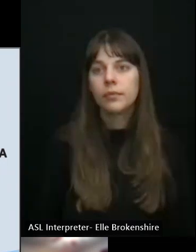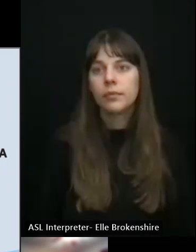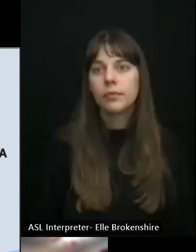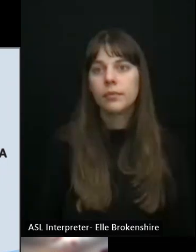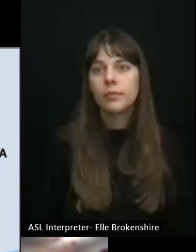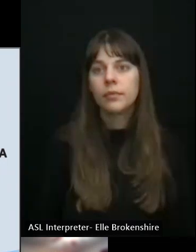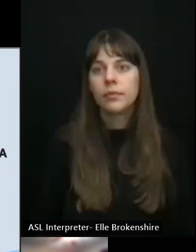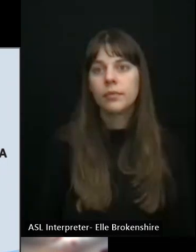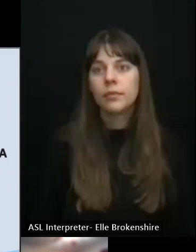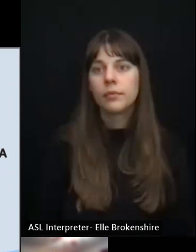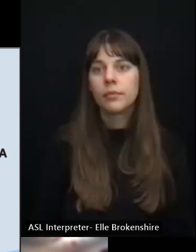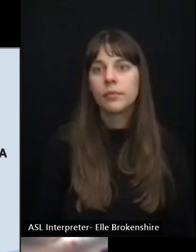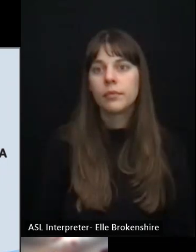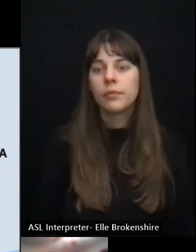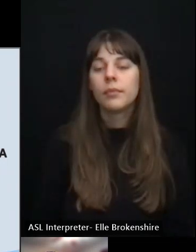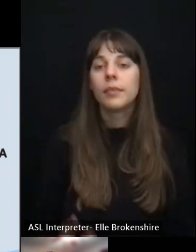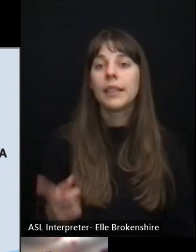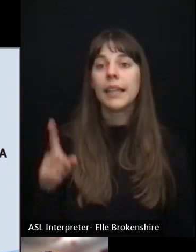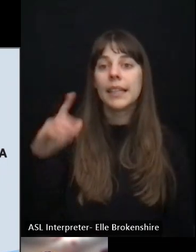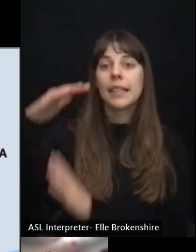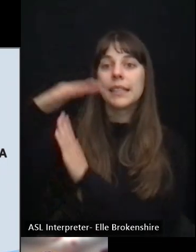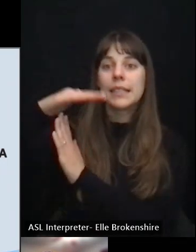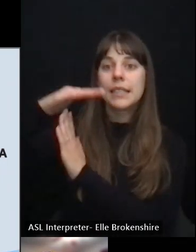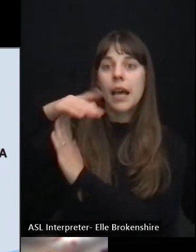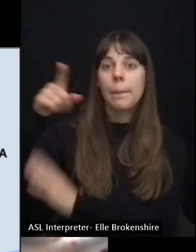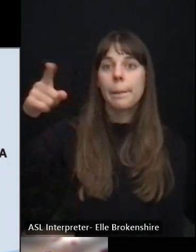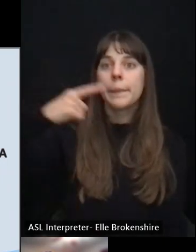Nancy, are you there? It's up on the top where it says Mike.